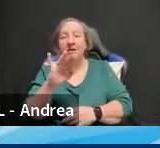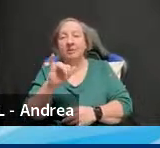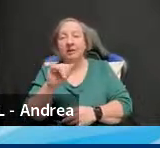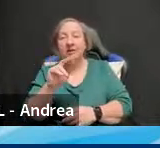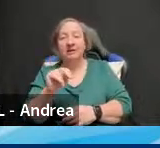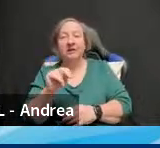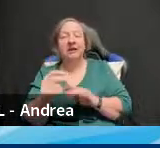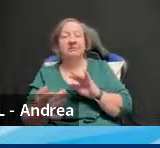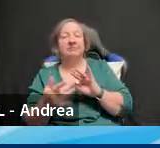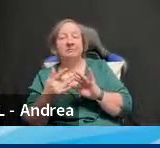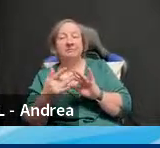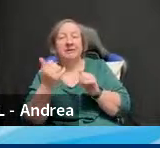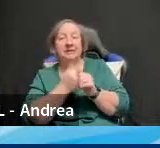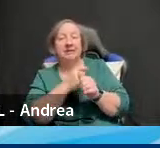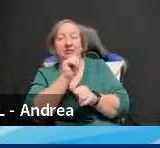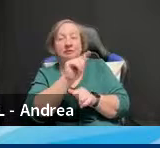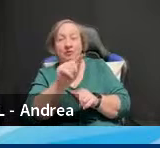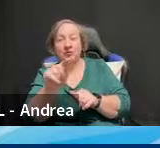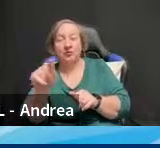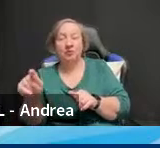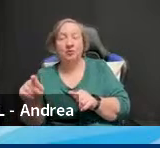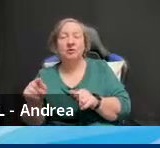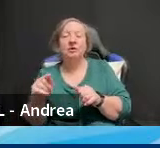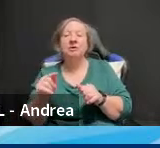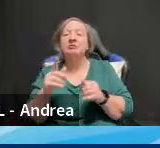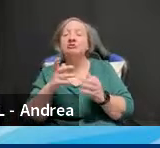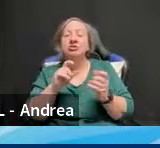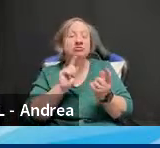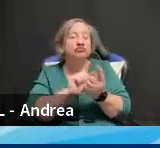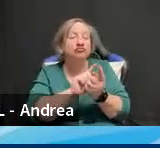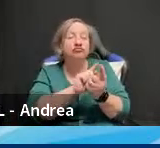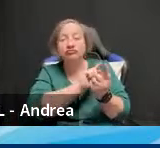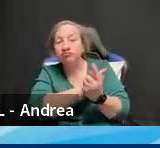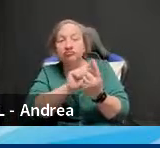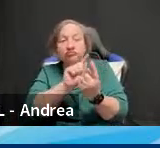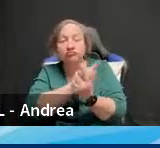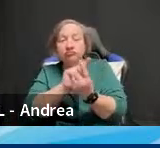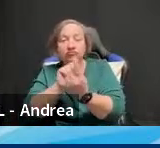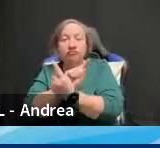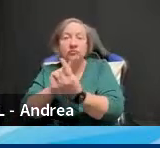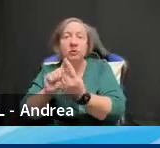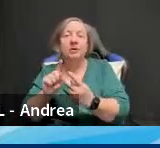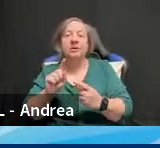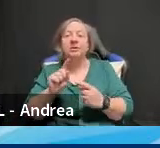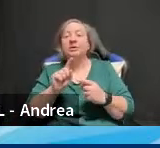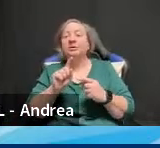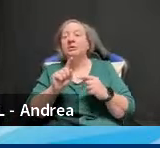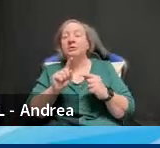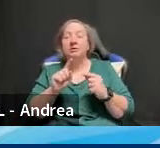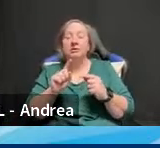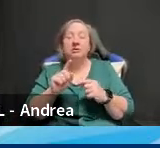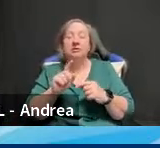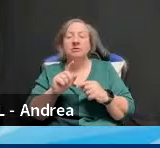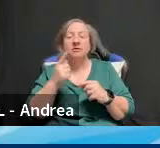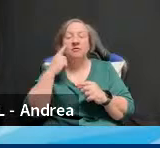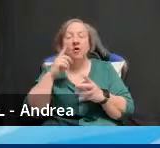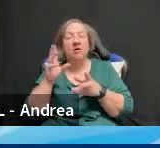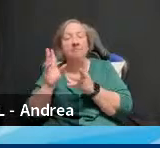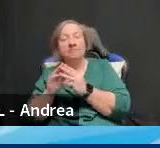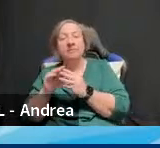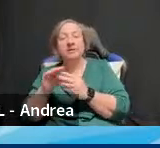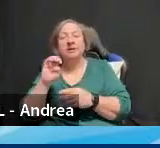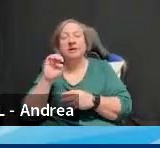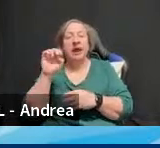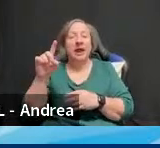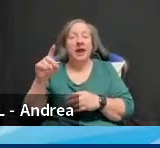out to each of you to just have a getting to know you, getting to check in call, and Ed and I are joining as able. So I